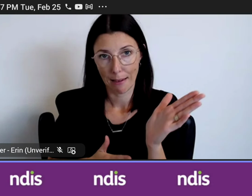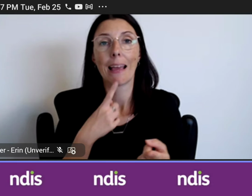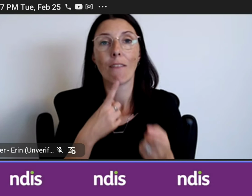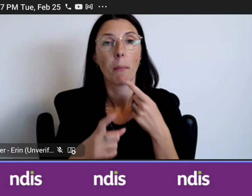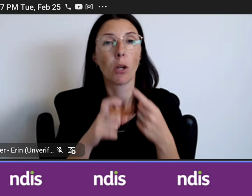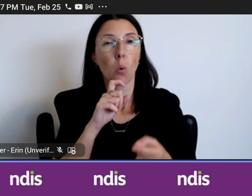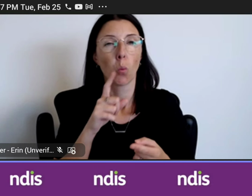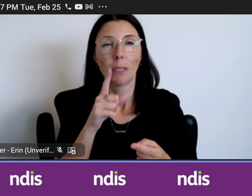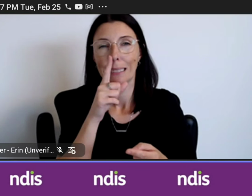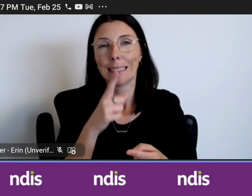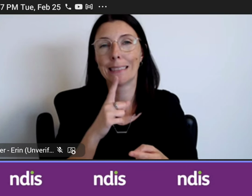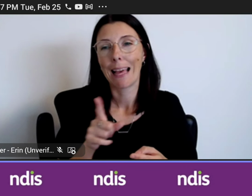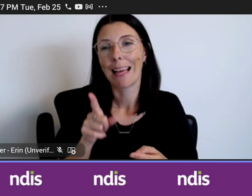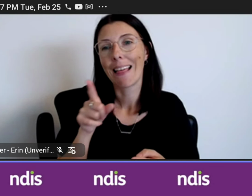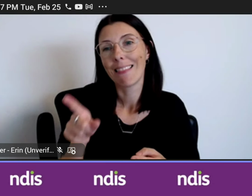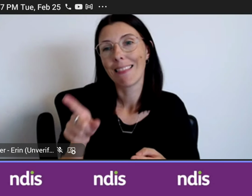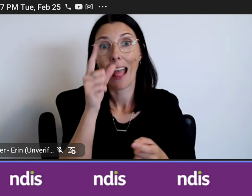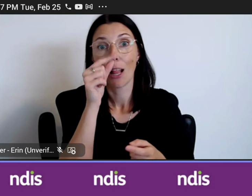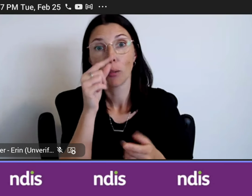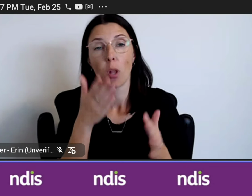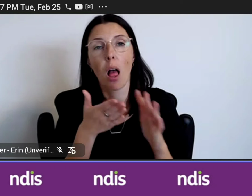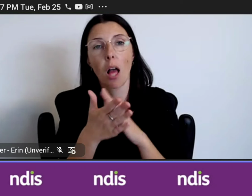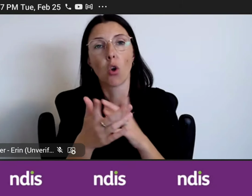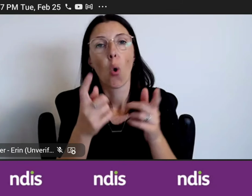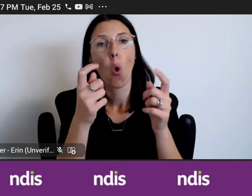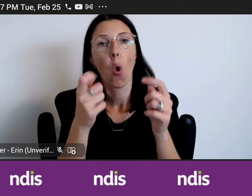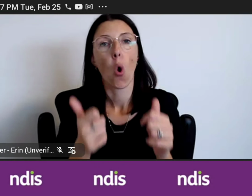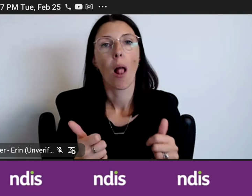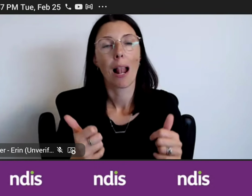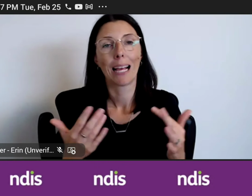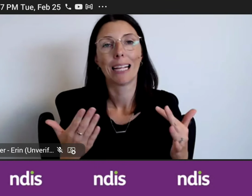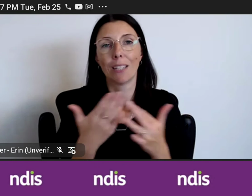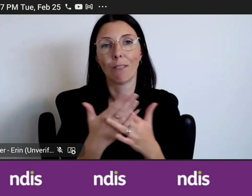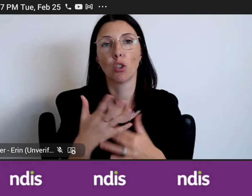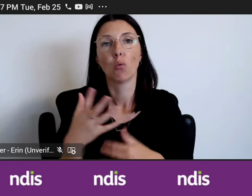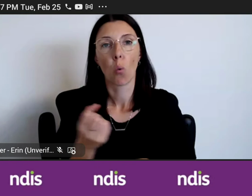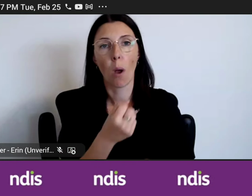under the early intervention requirements with developmental delay.